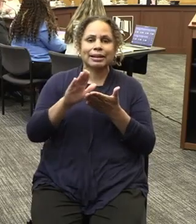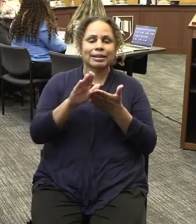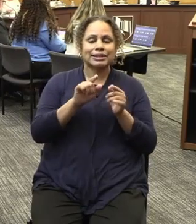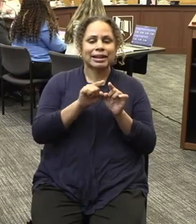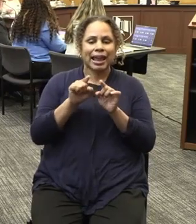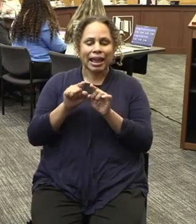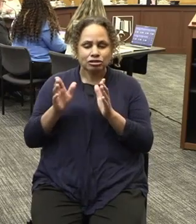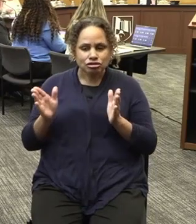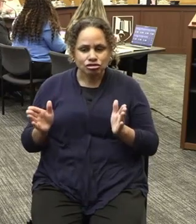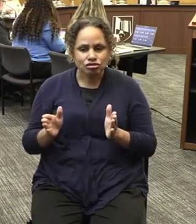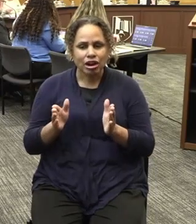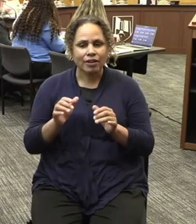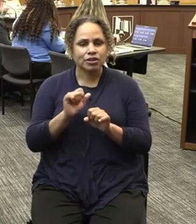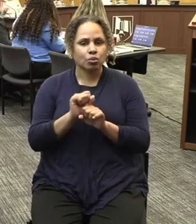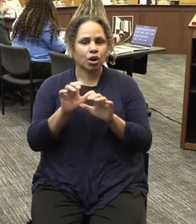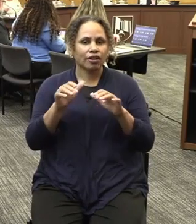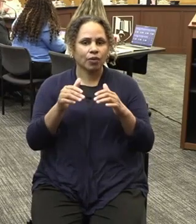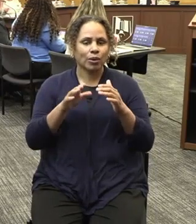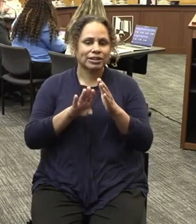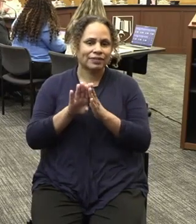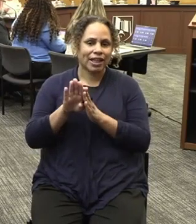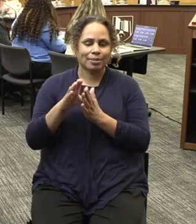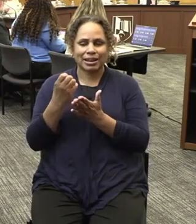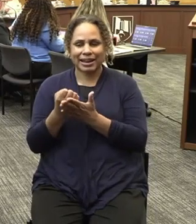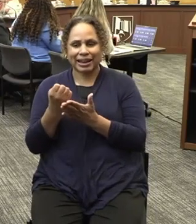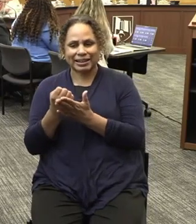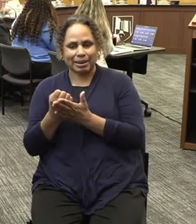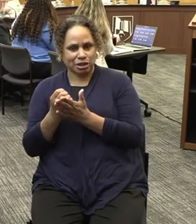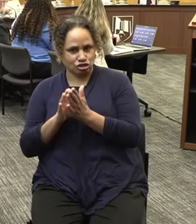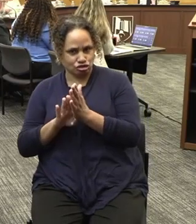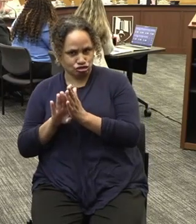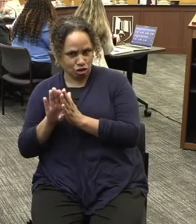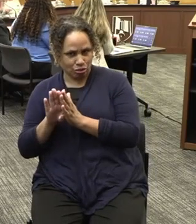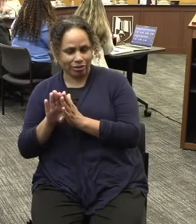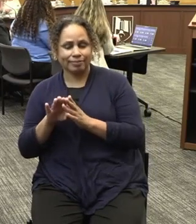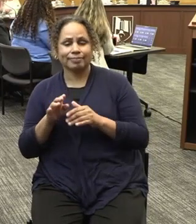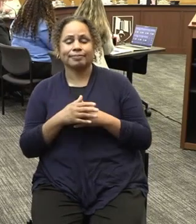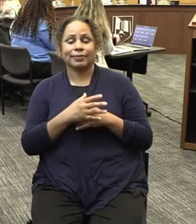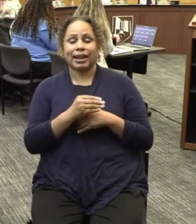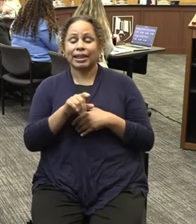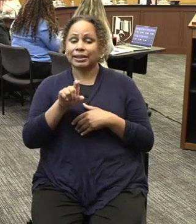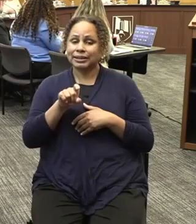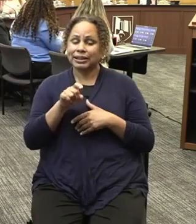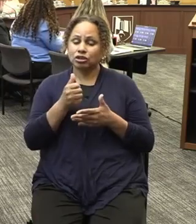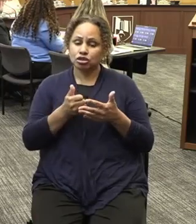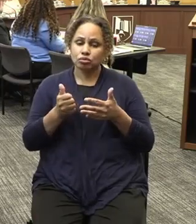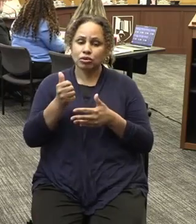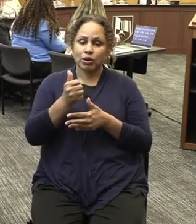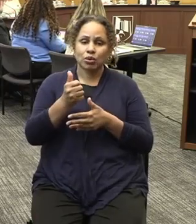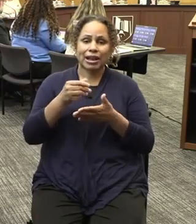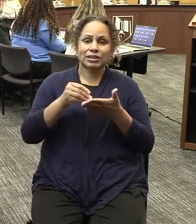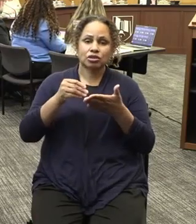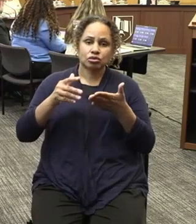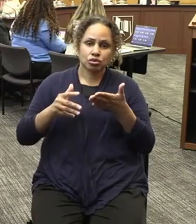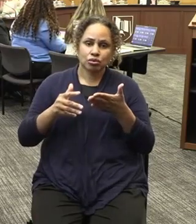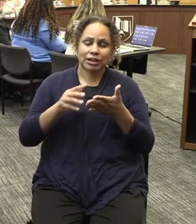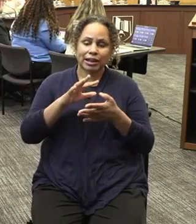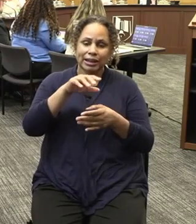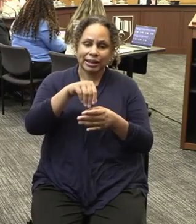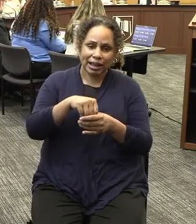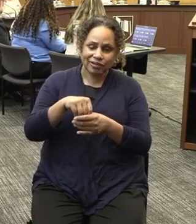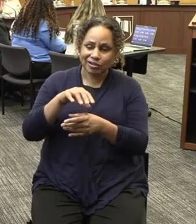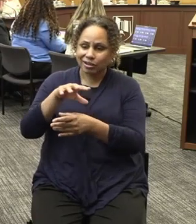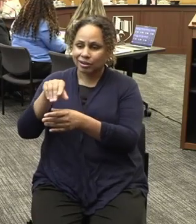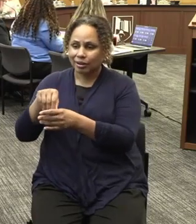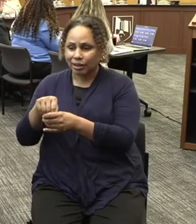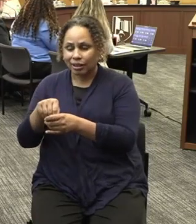of workforce development and economic growth, and the need to prioritize student engagement, retention,